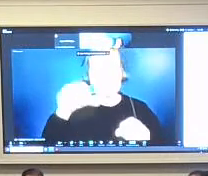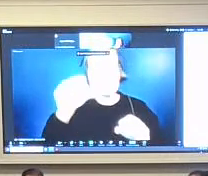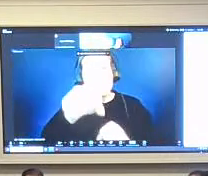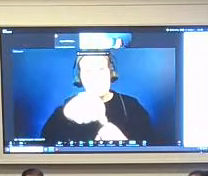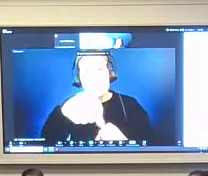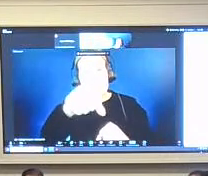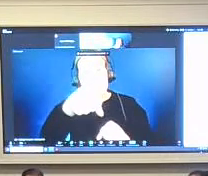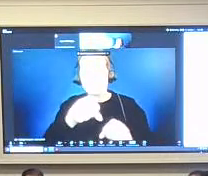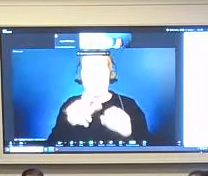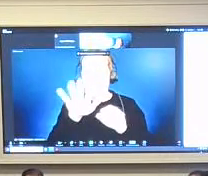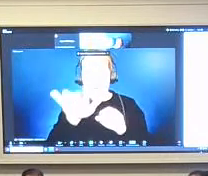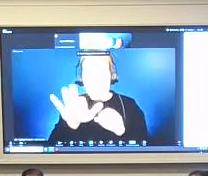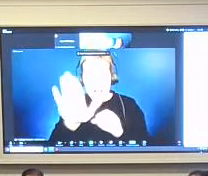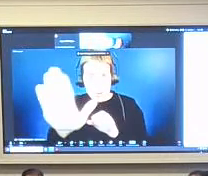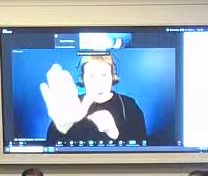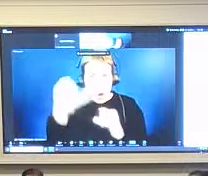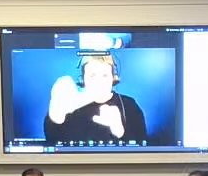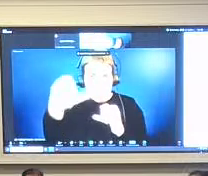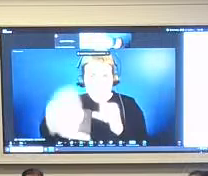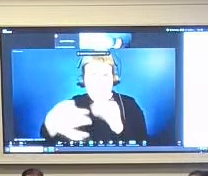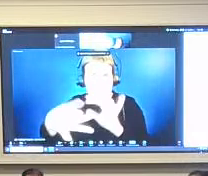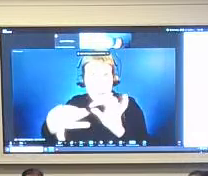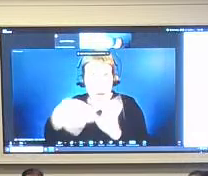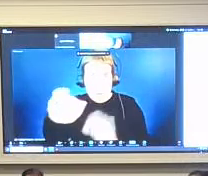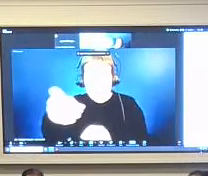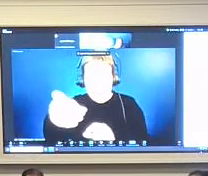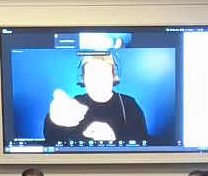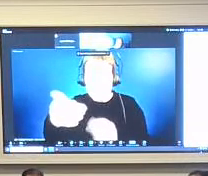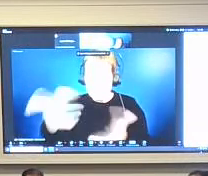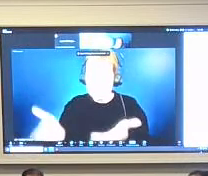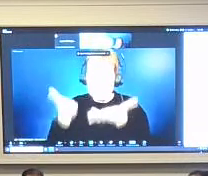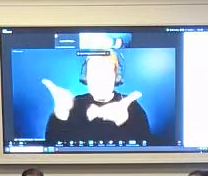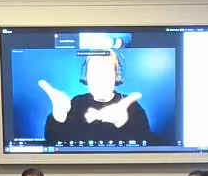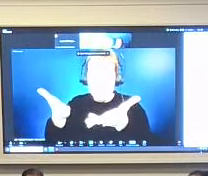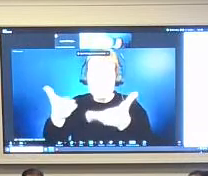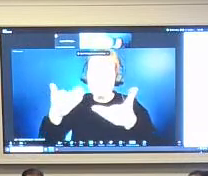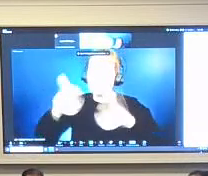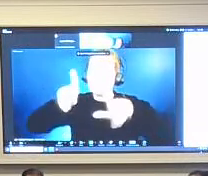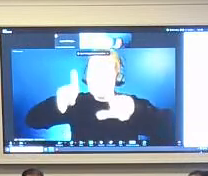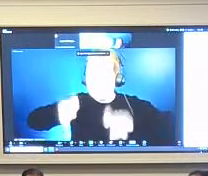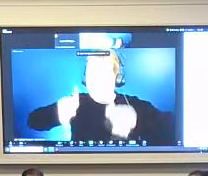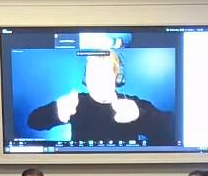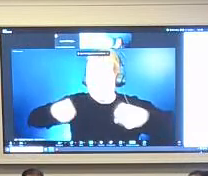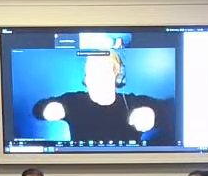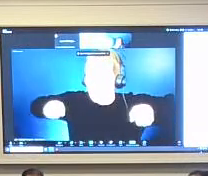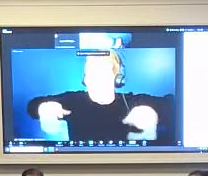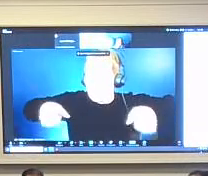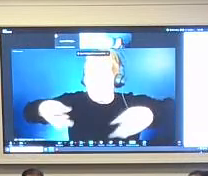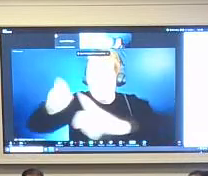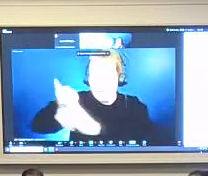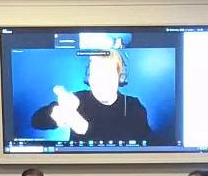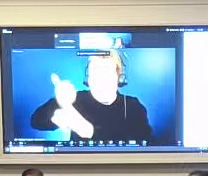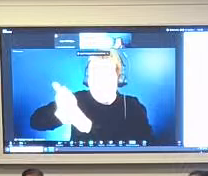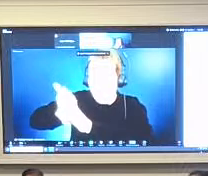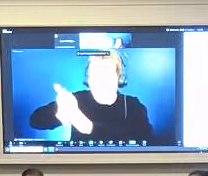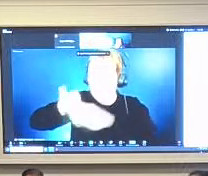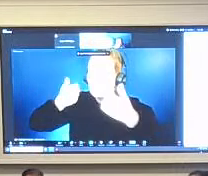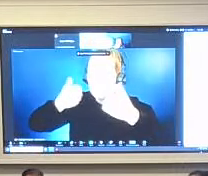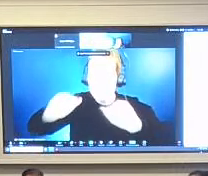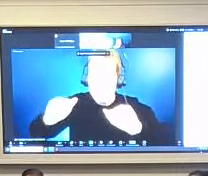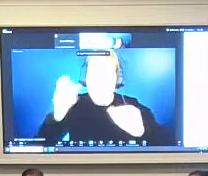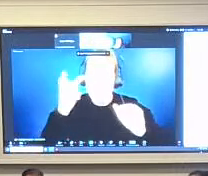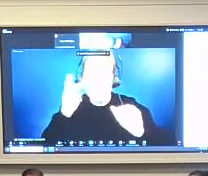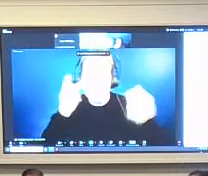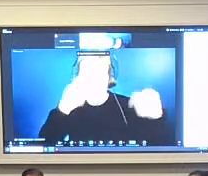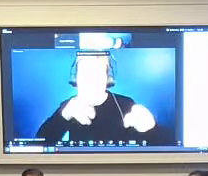last suggestion was an awesome suggestion. And I'd like to first know more